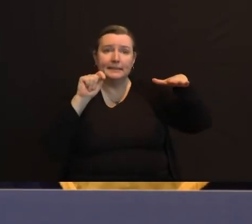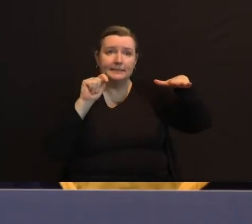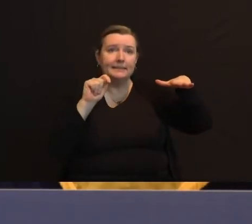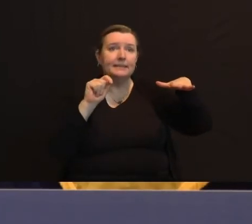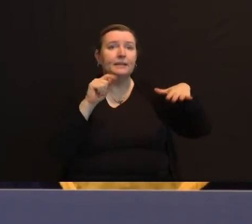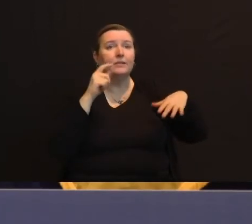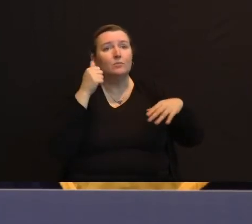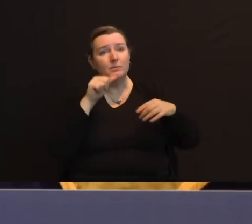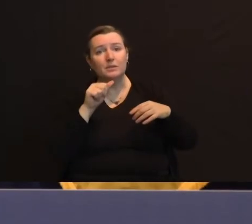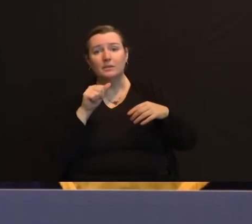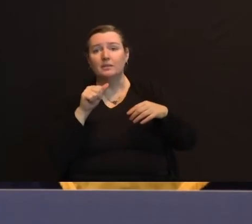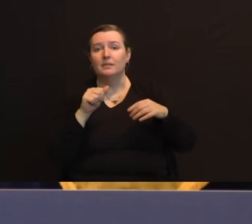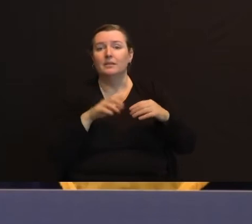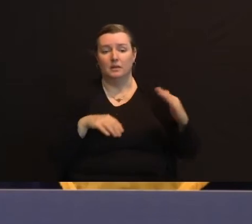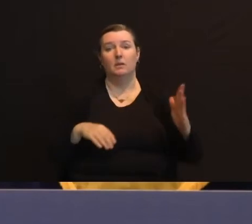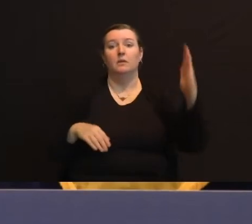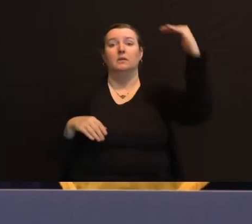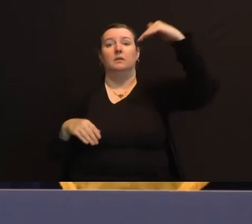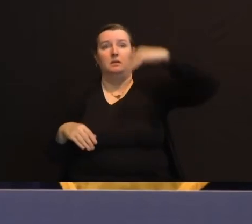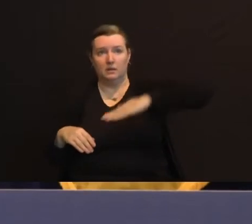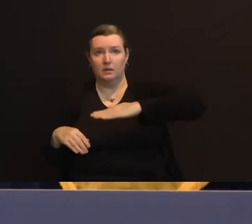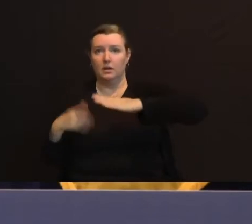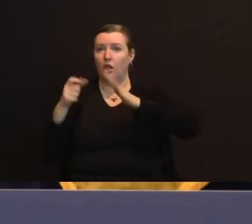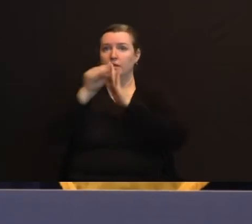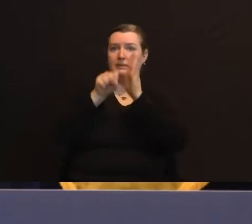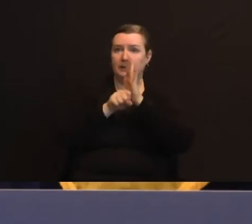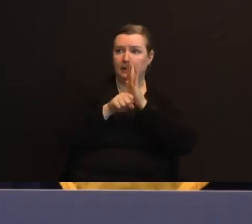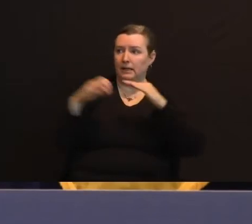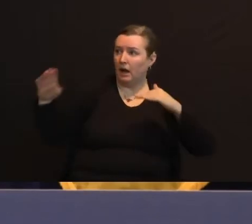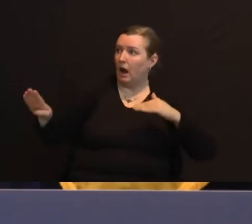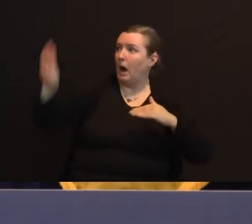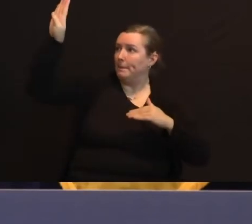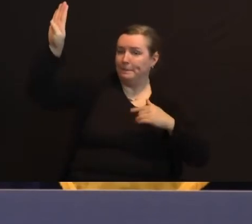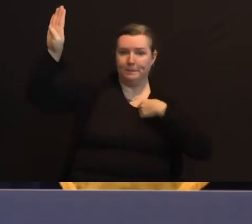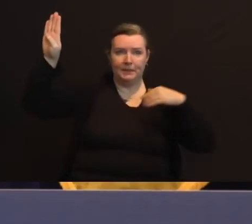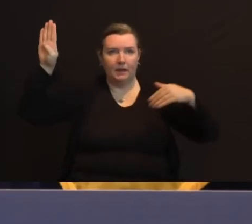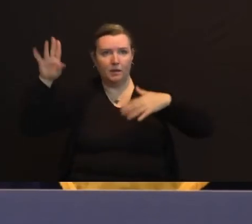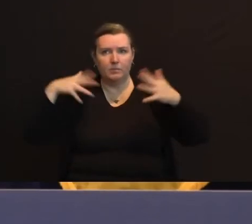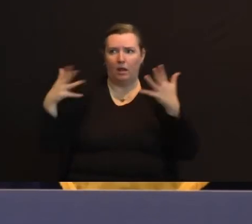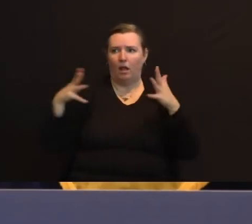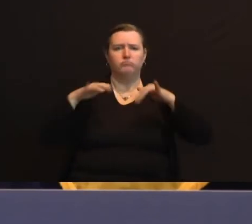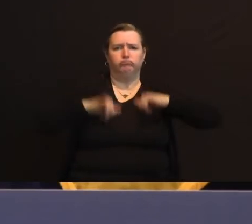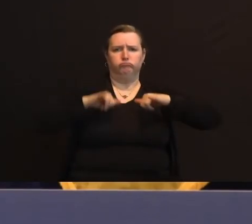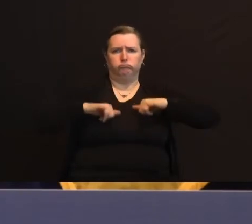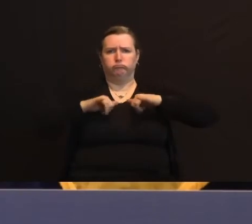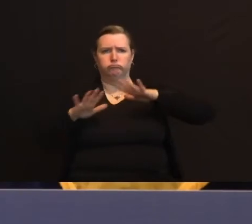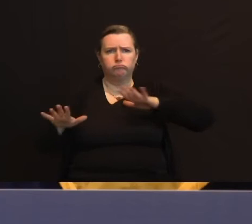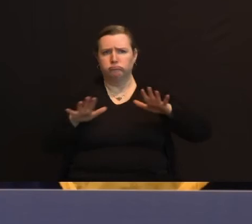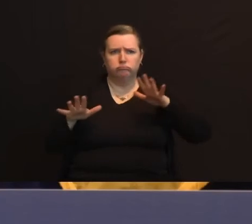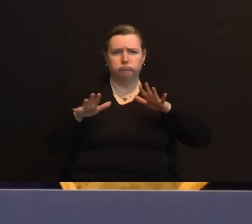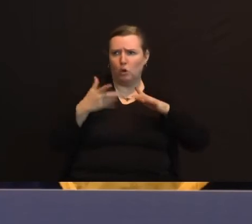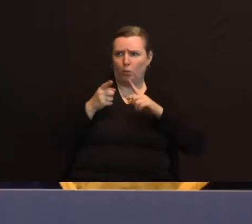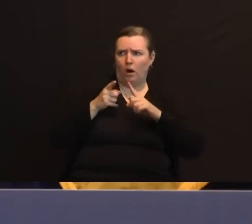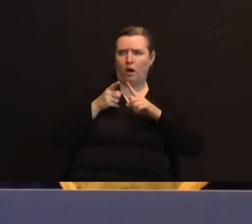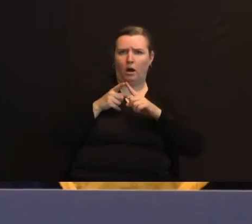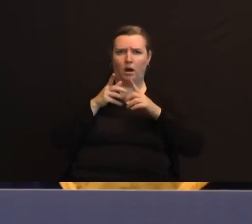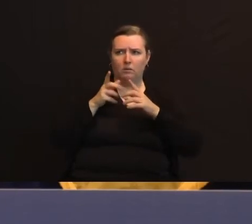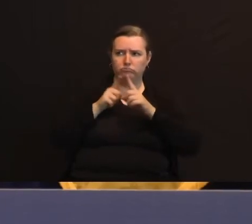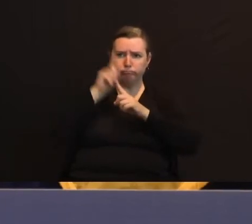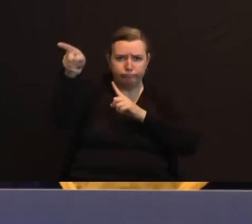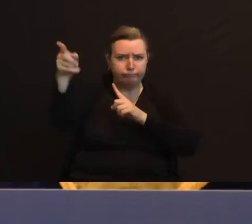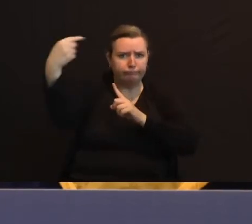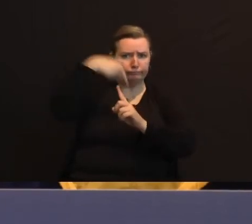and other states were just experiencing the front end of the first wave. And so it was and remains